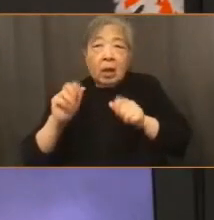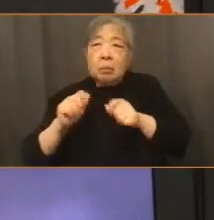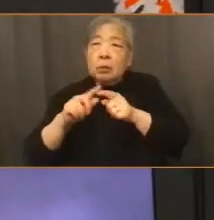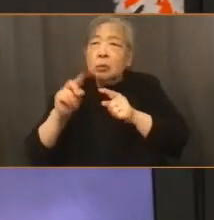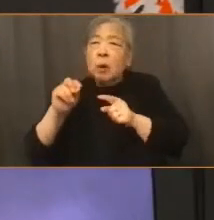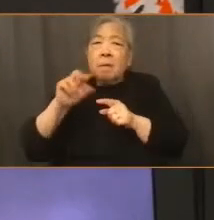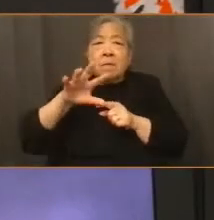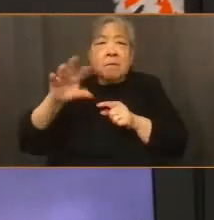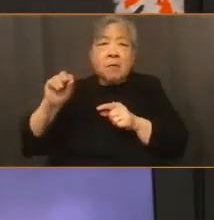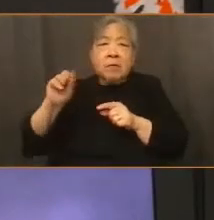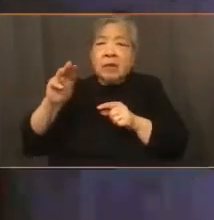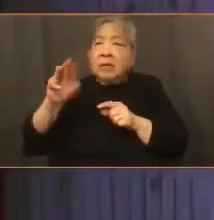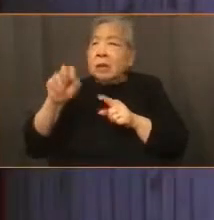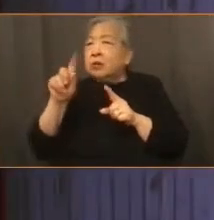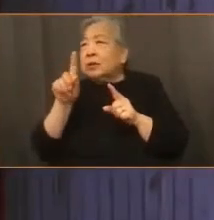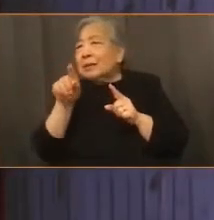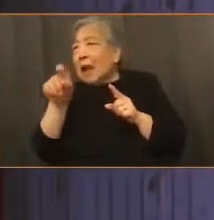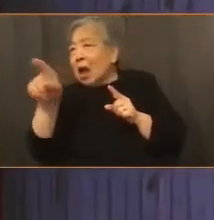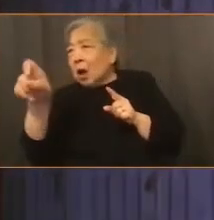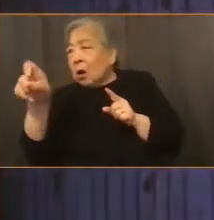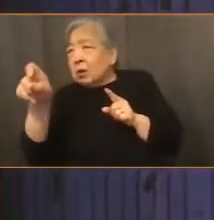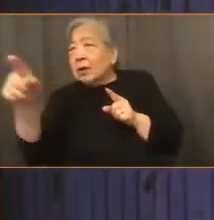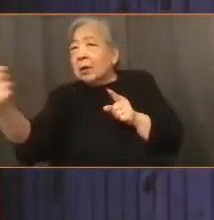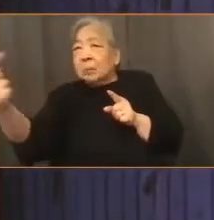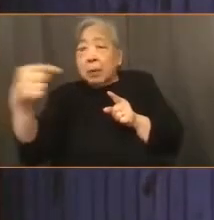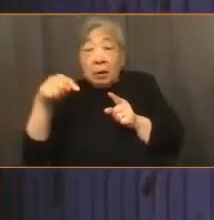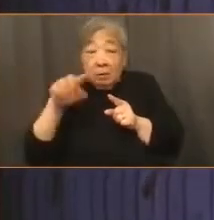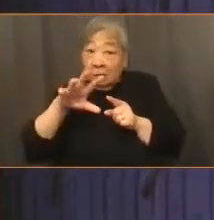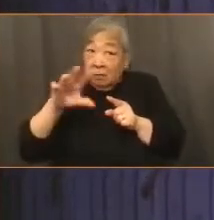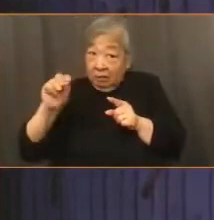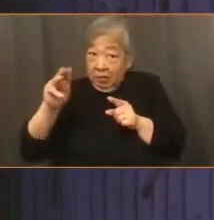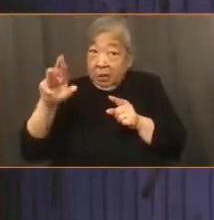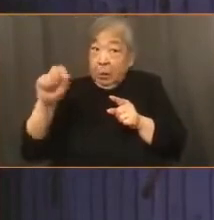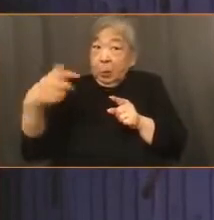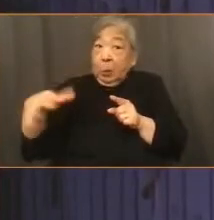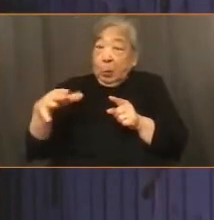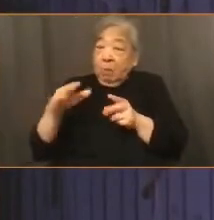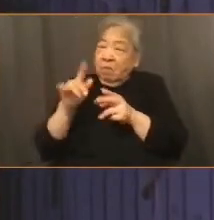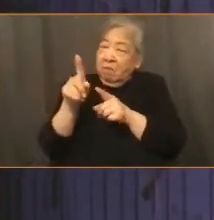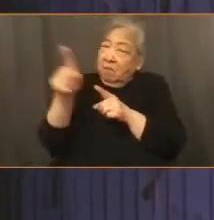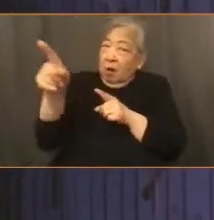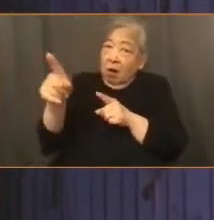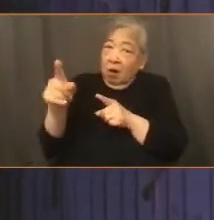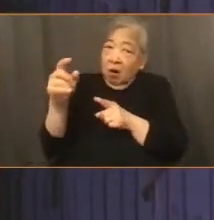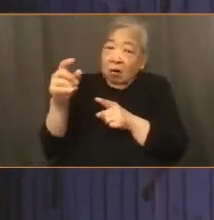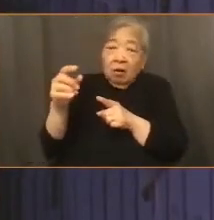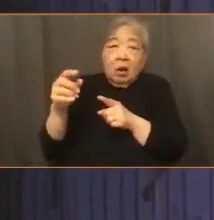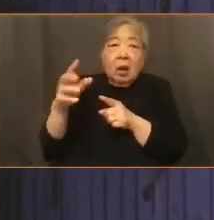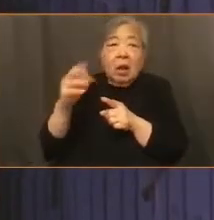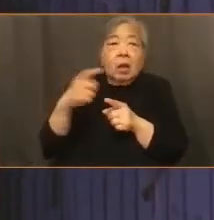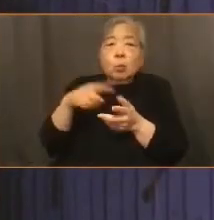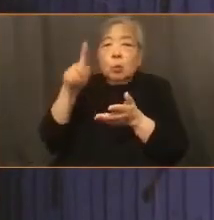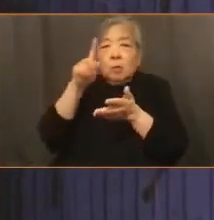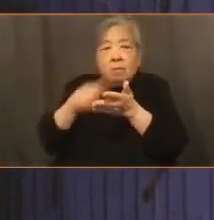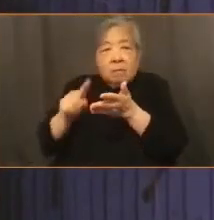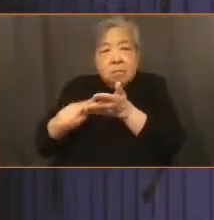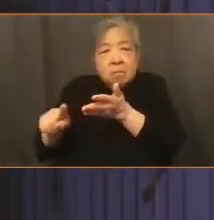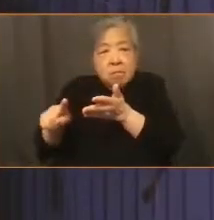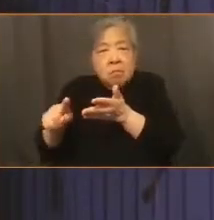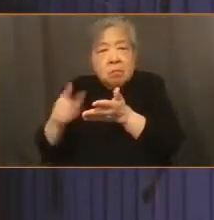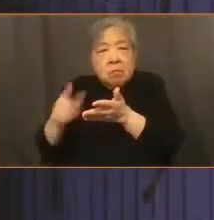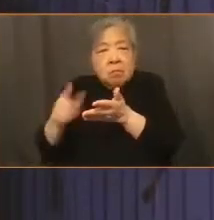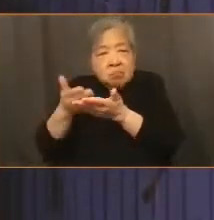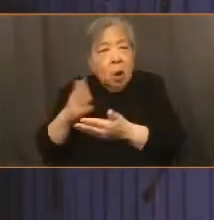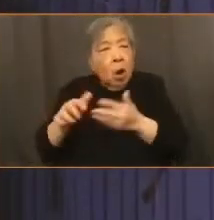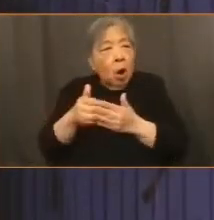farthest and back, and that's the farthest we've ever gone. And in the process, we're validating all our models, all our